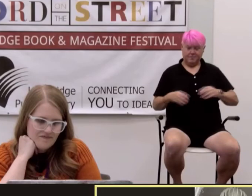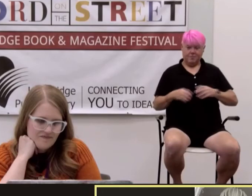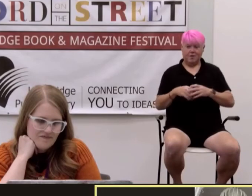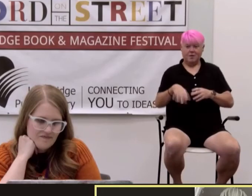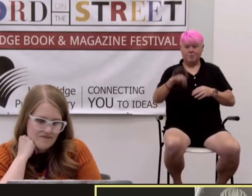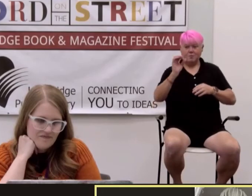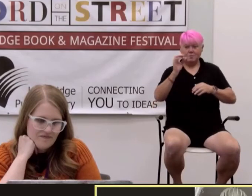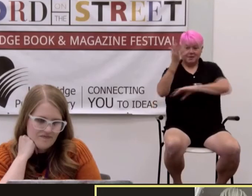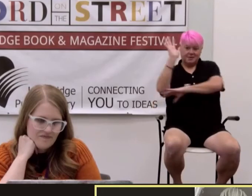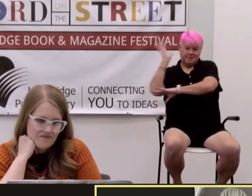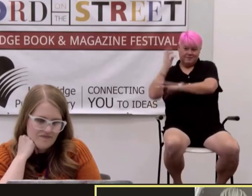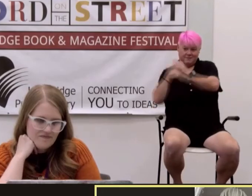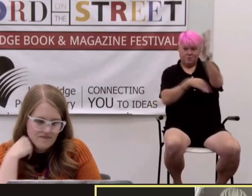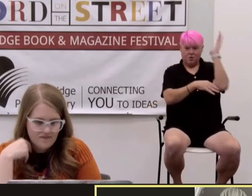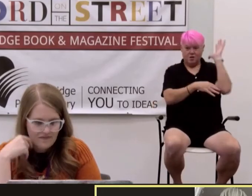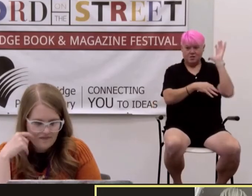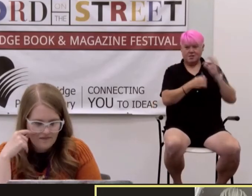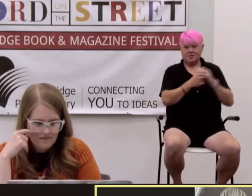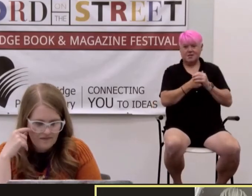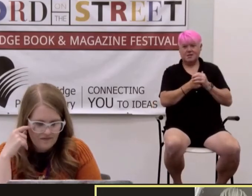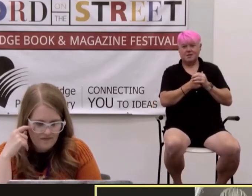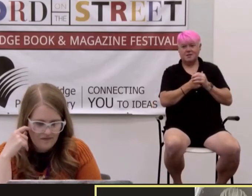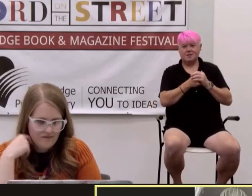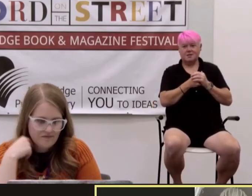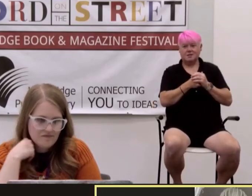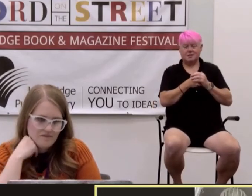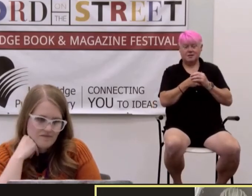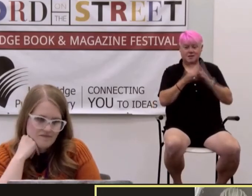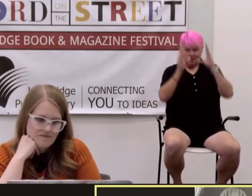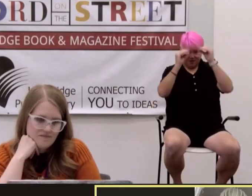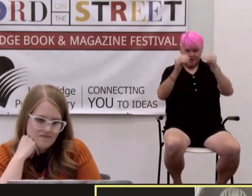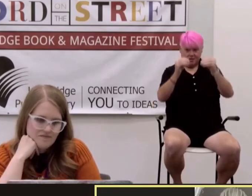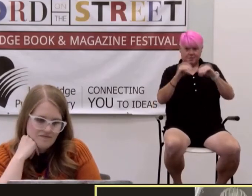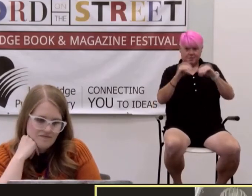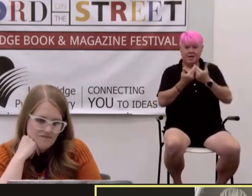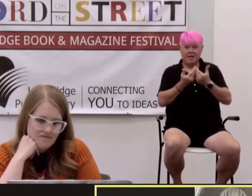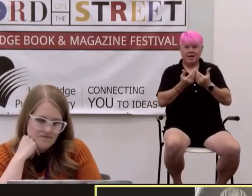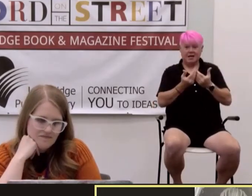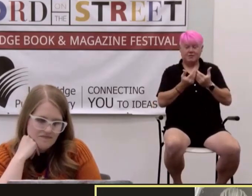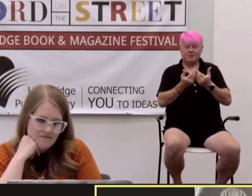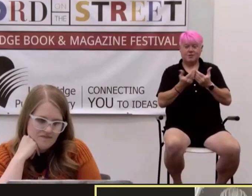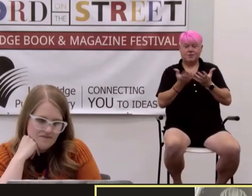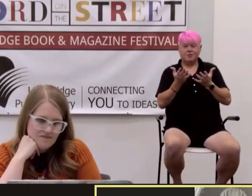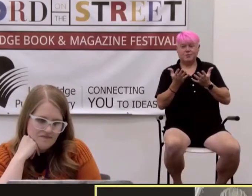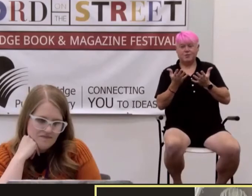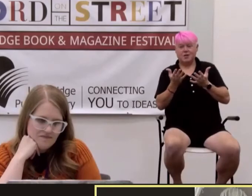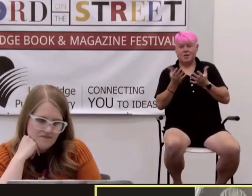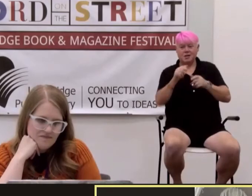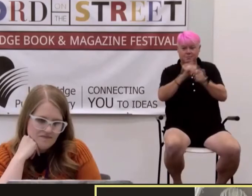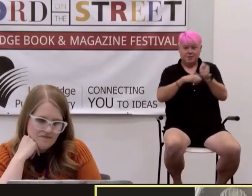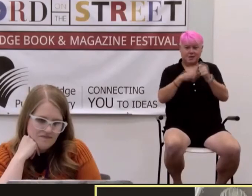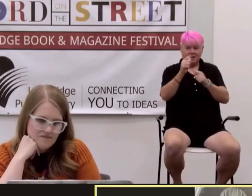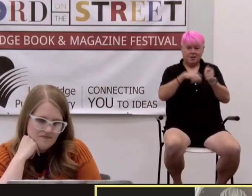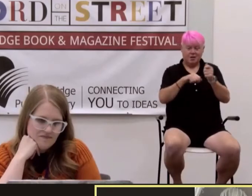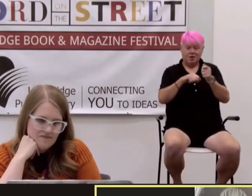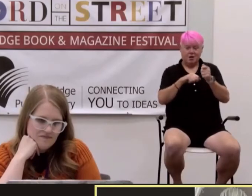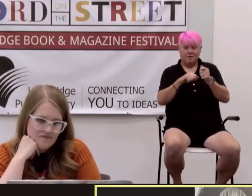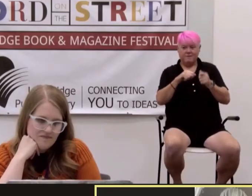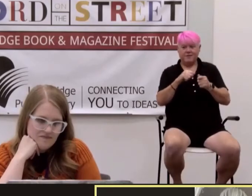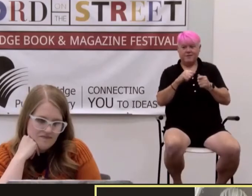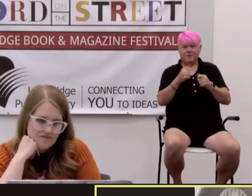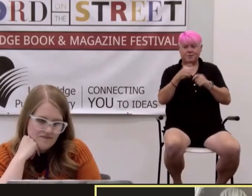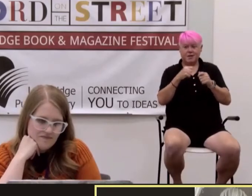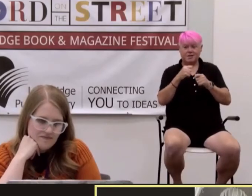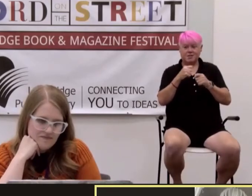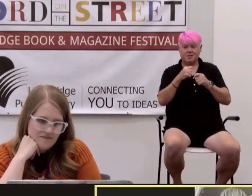forest. He taught me how to peel the leaves or the branches and suck the xylem away. This is the Blackfoot.